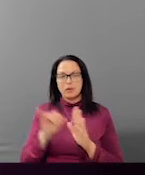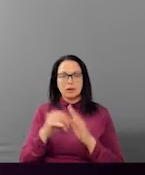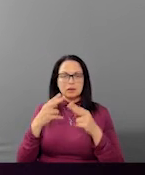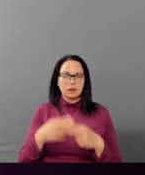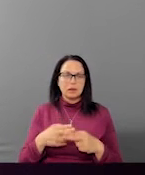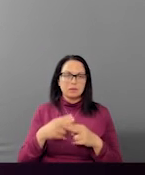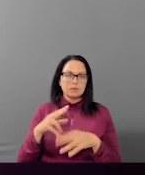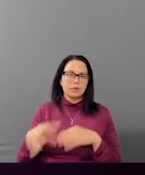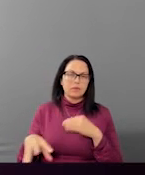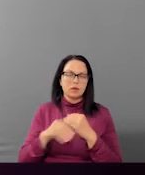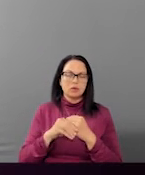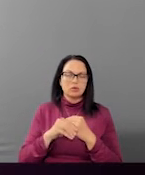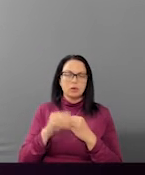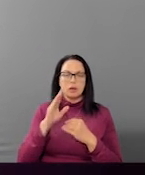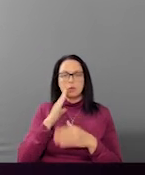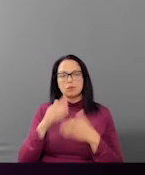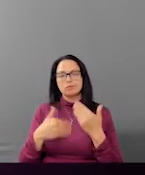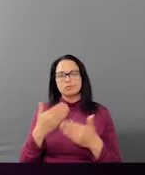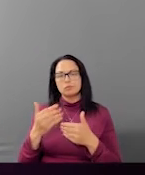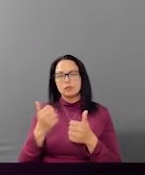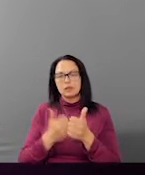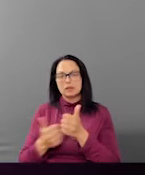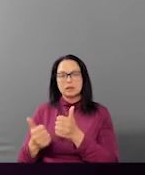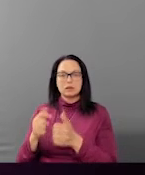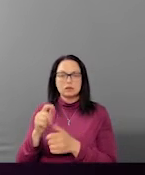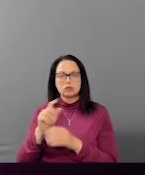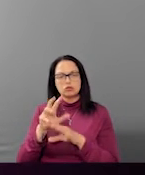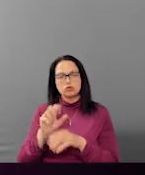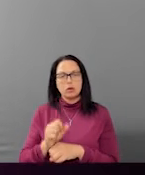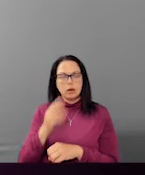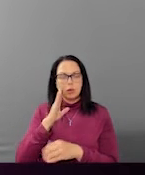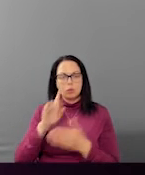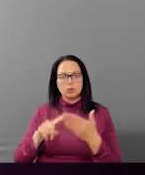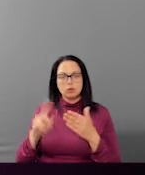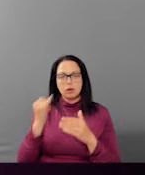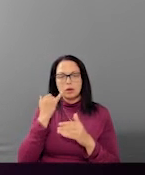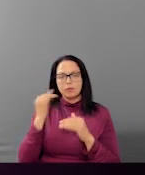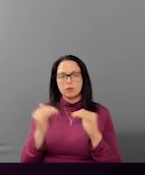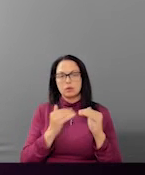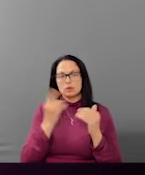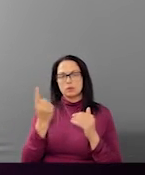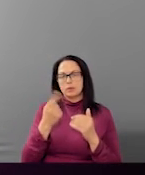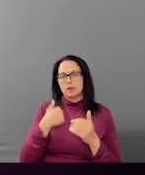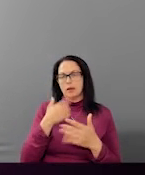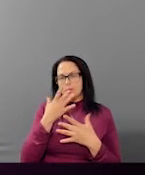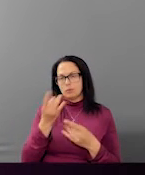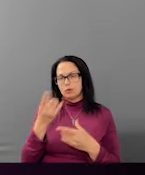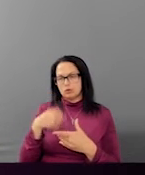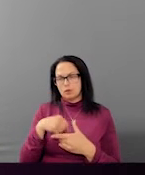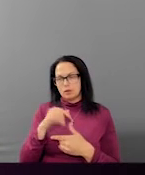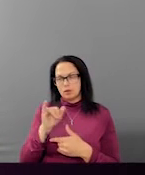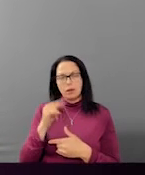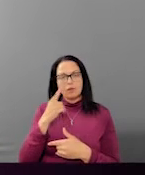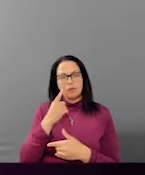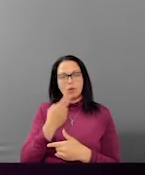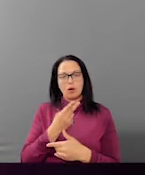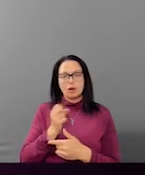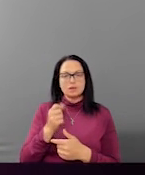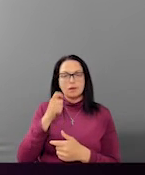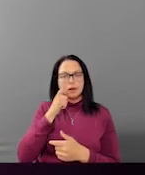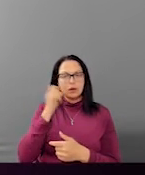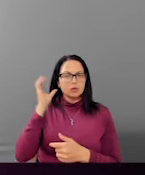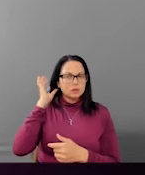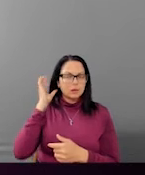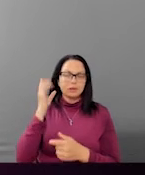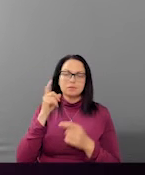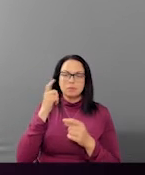and then we're going to go through each trait, and then we're going to check if this trait equals something that I'm interested in, like for us it's hair, skin, eyes, face